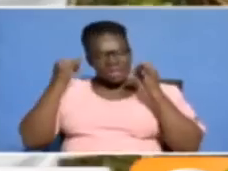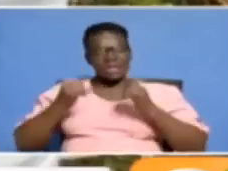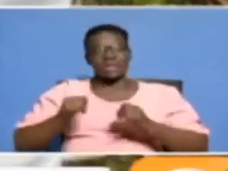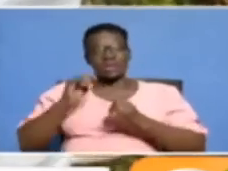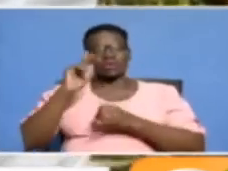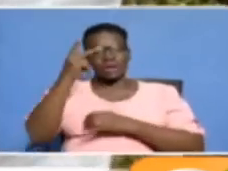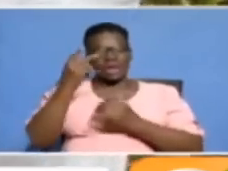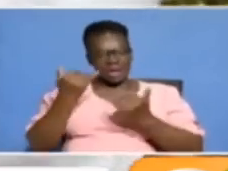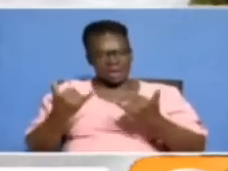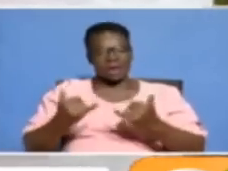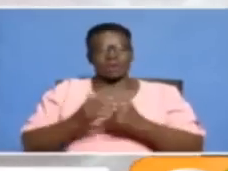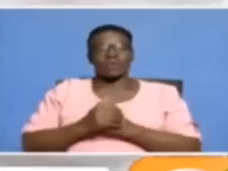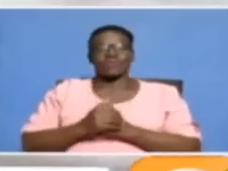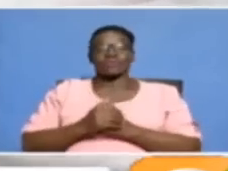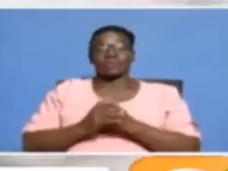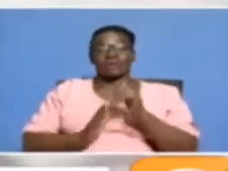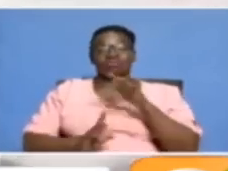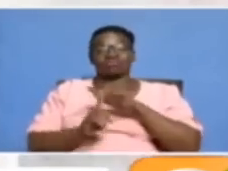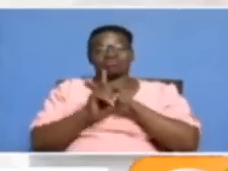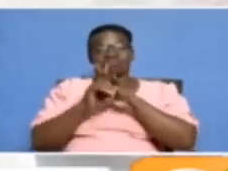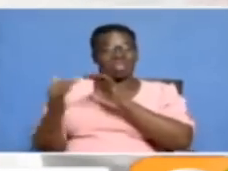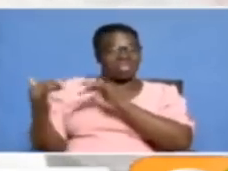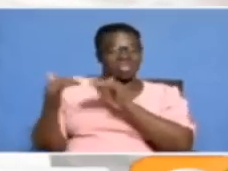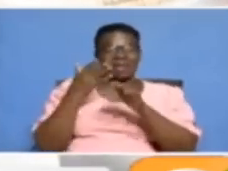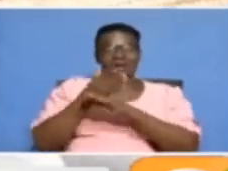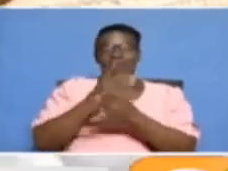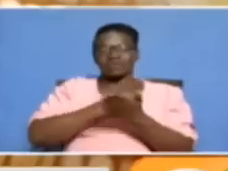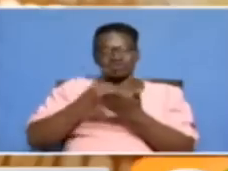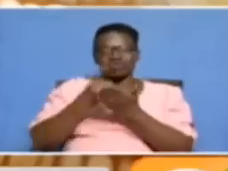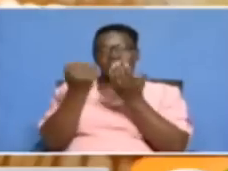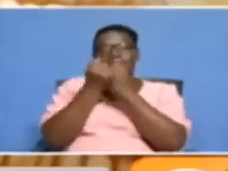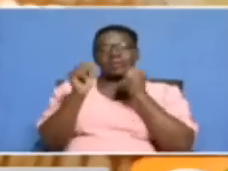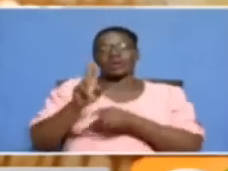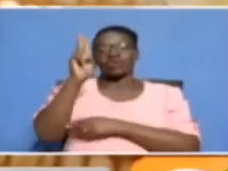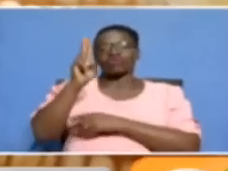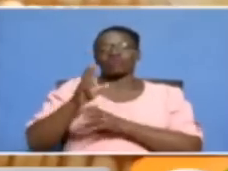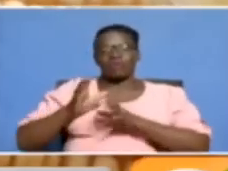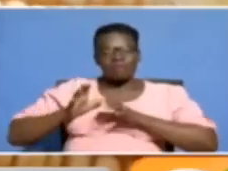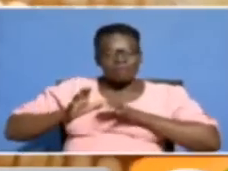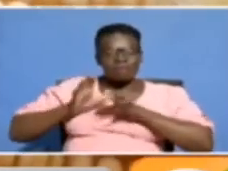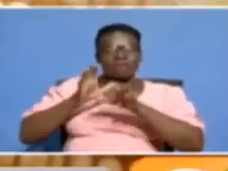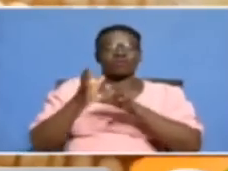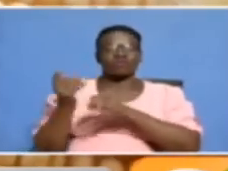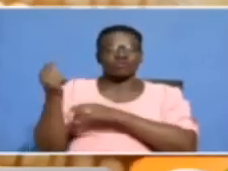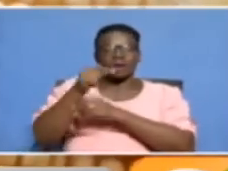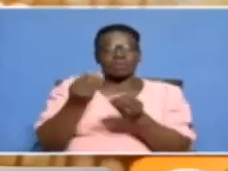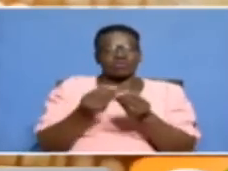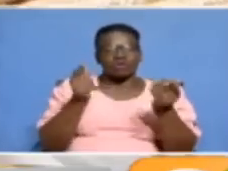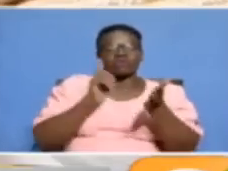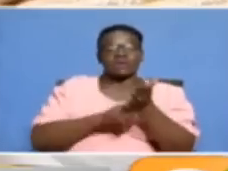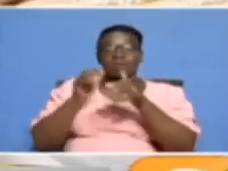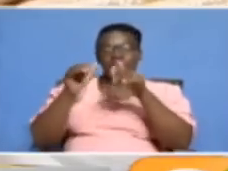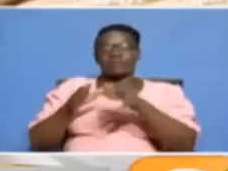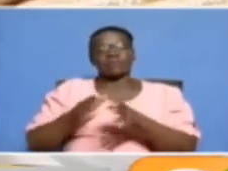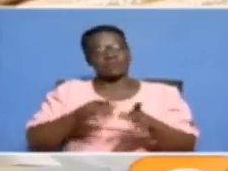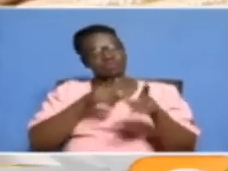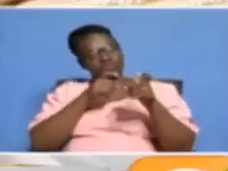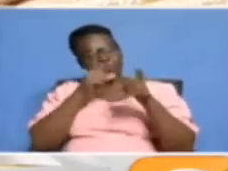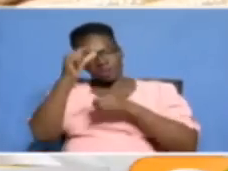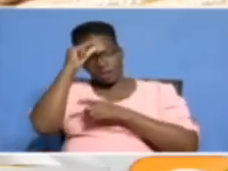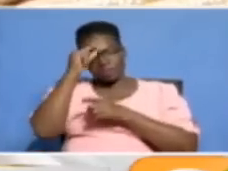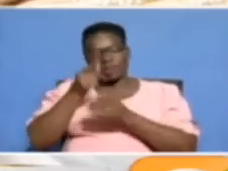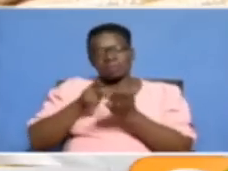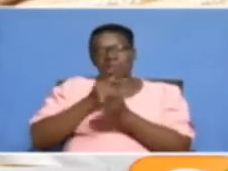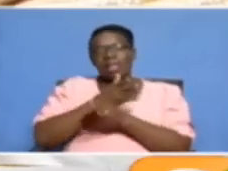The maize price row erupting weeks after President Uhuru Kenyatta was forced to intervene when farmers put his government to task over delayed